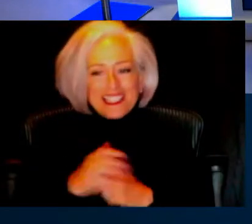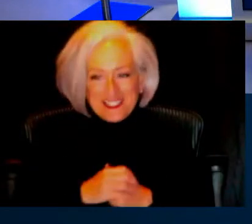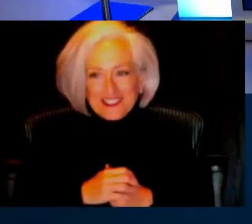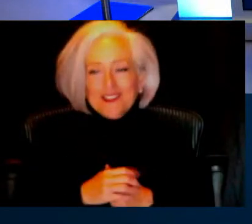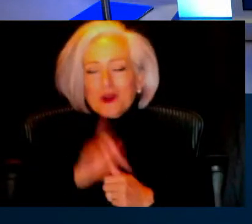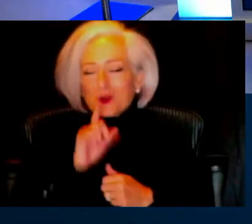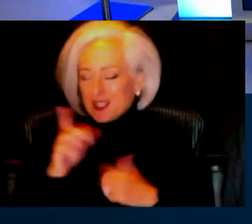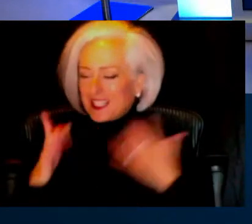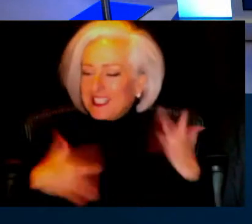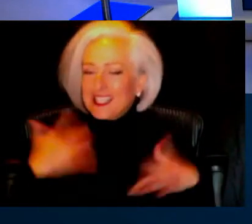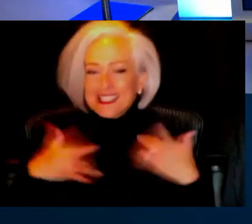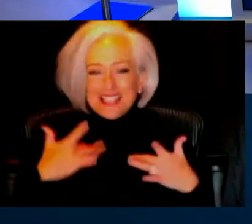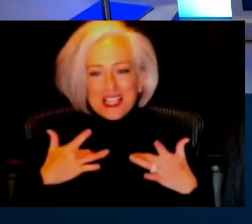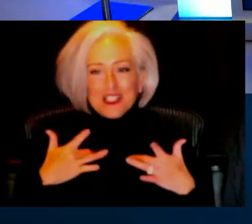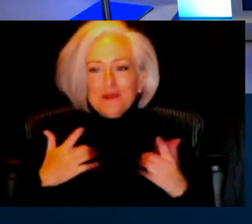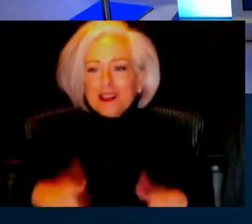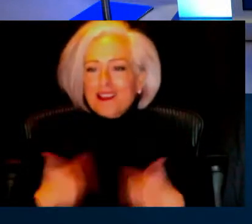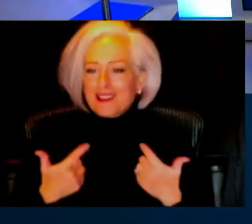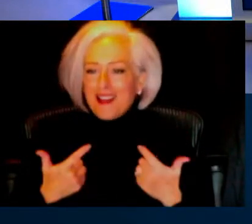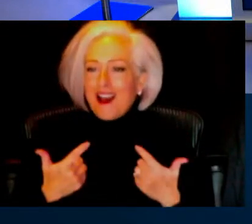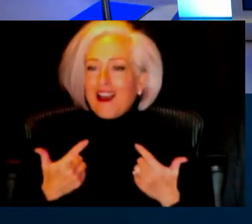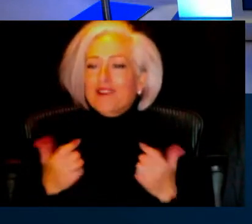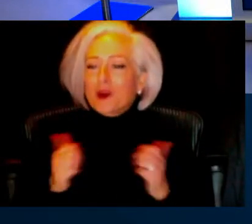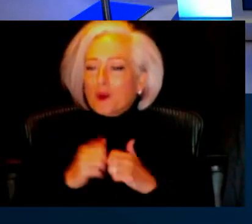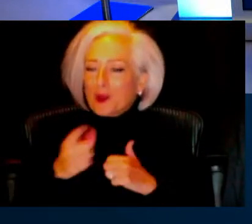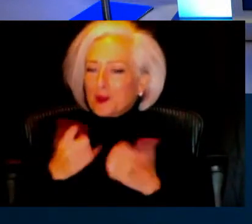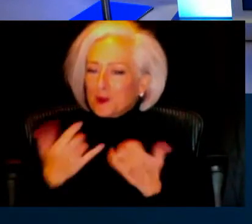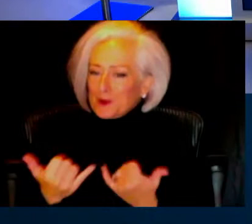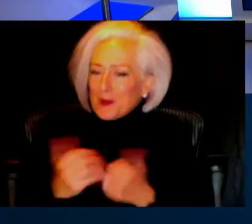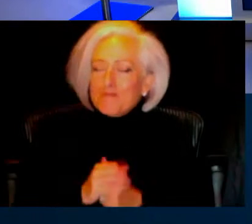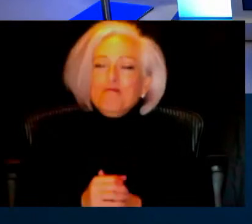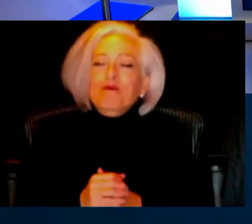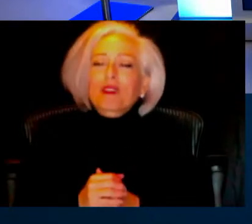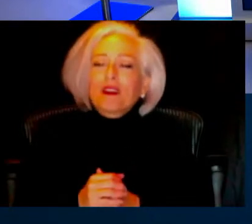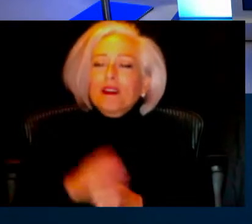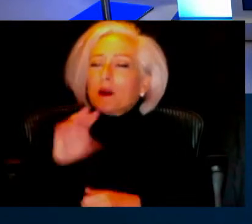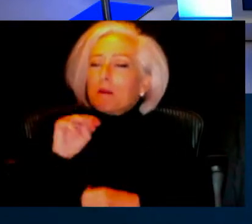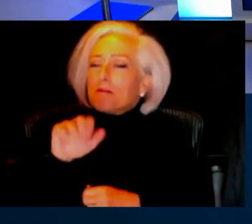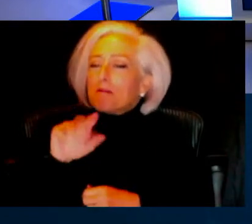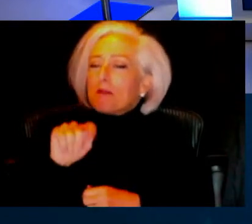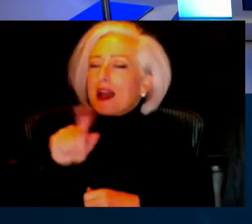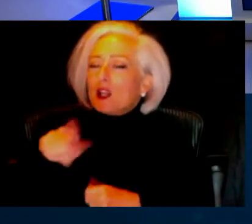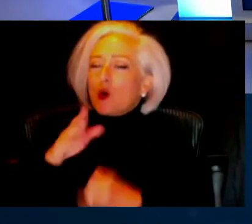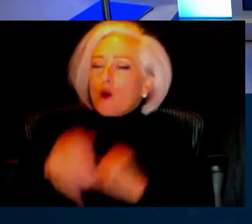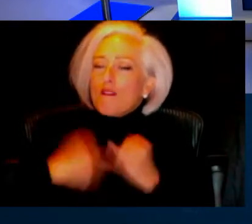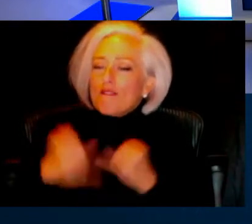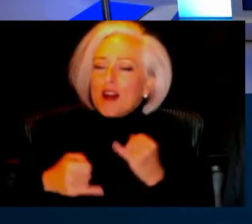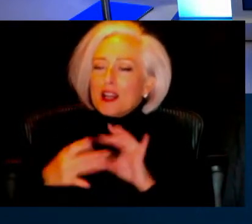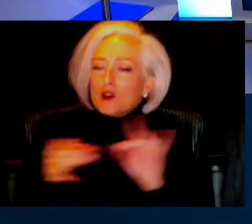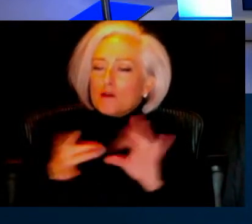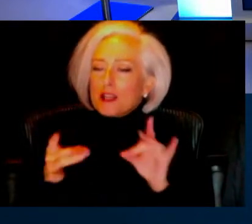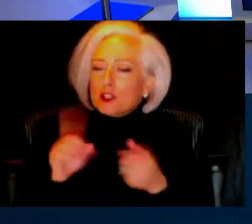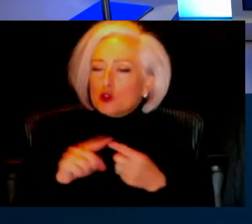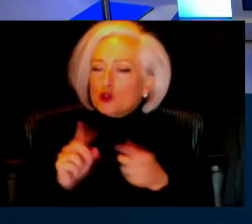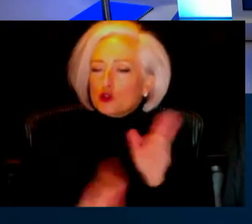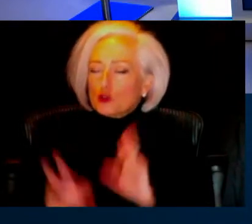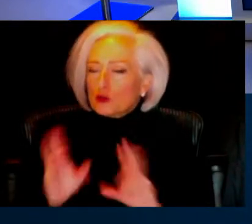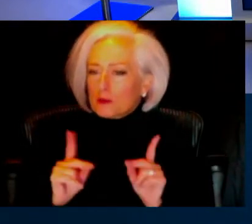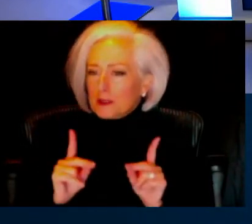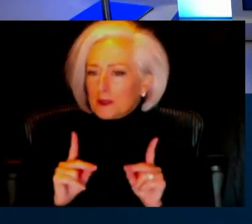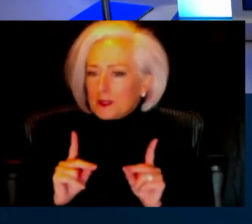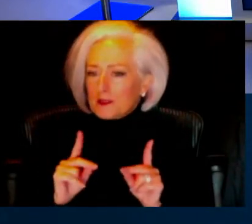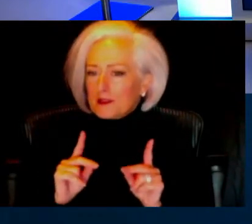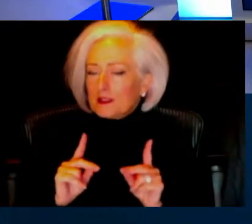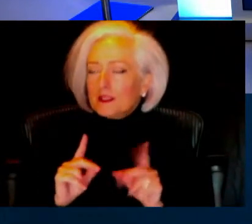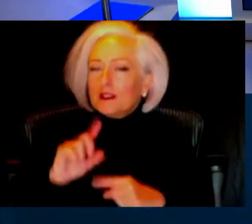be live with you this morning. Matt, just what would your final message be to folks just about